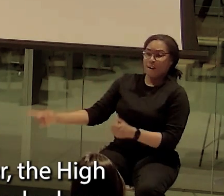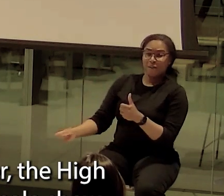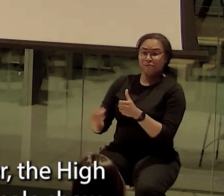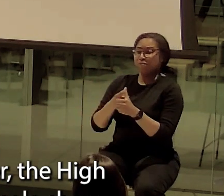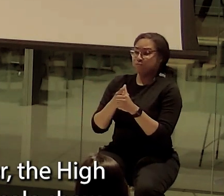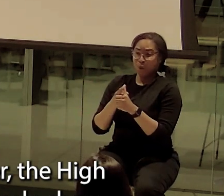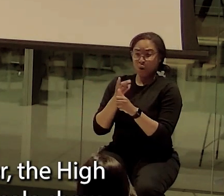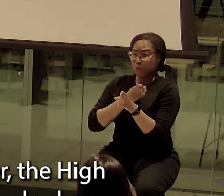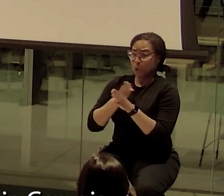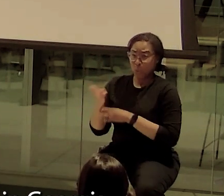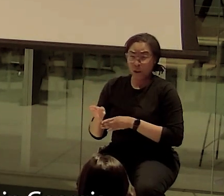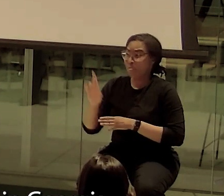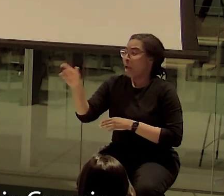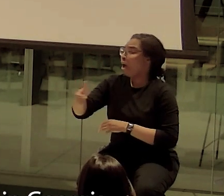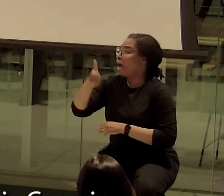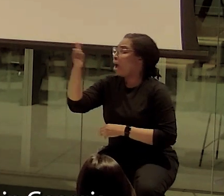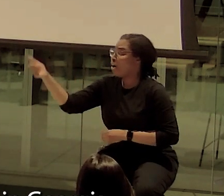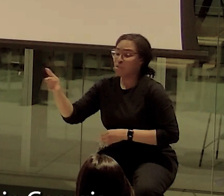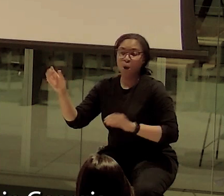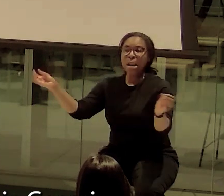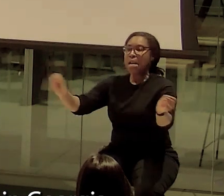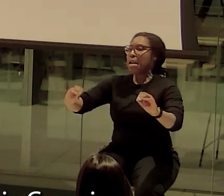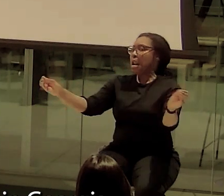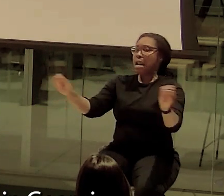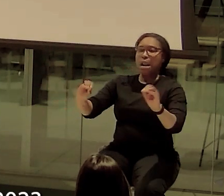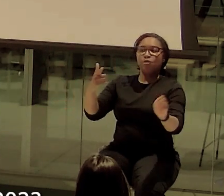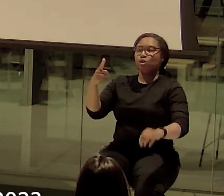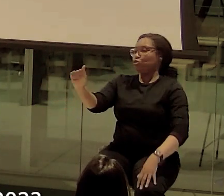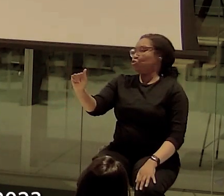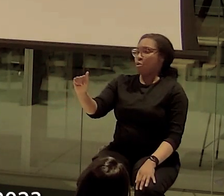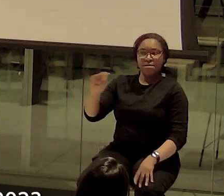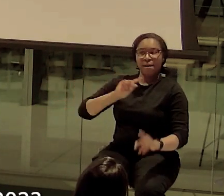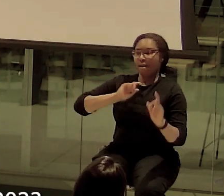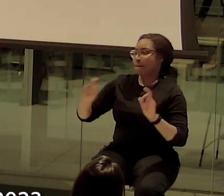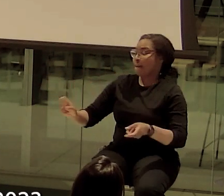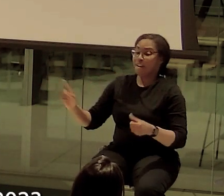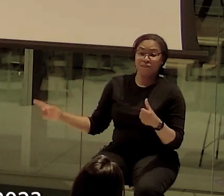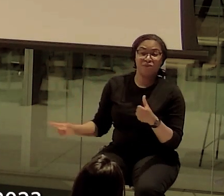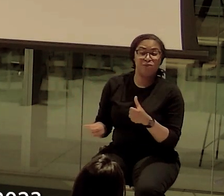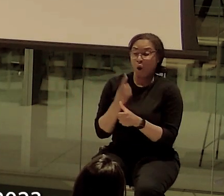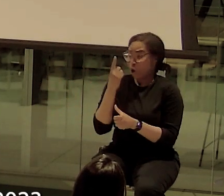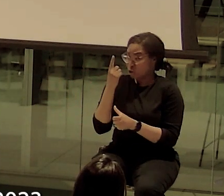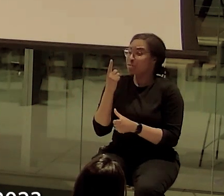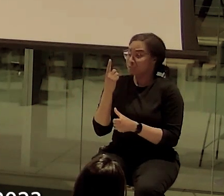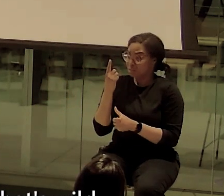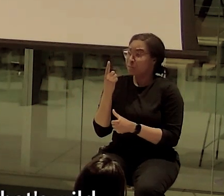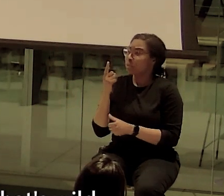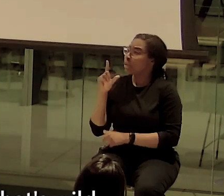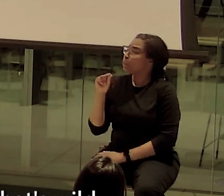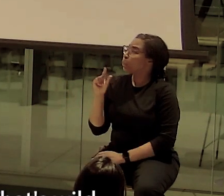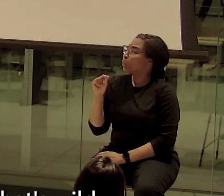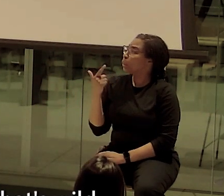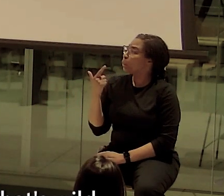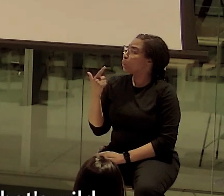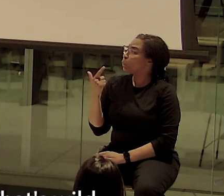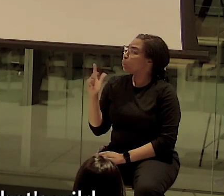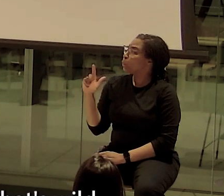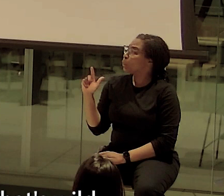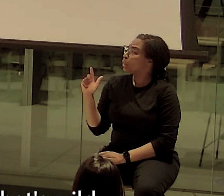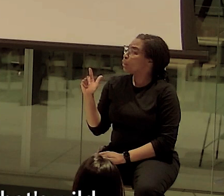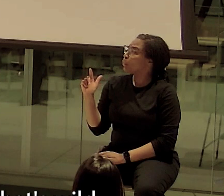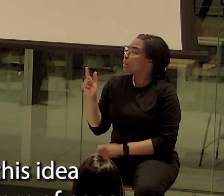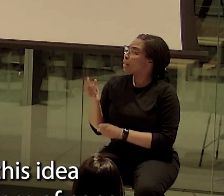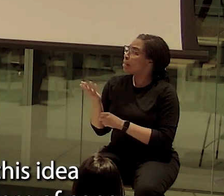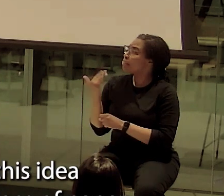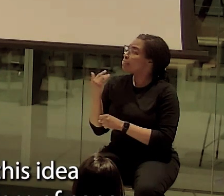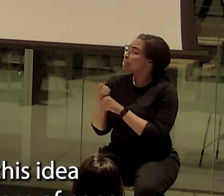High Museum didn't give her a solo show. She never had a solo show in Georgia. The first one was in 2023. Was that last year? Yeah, that's